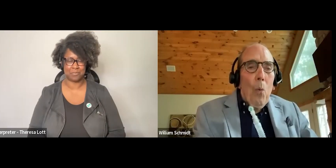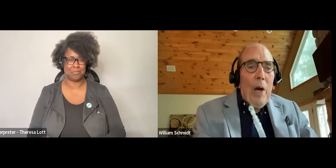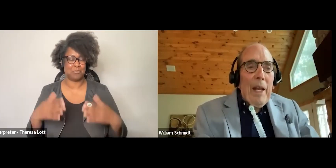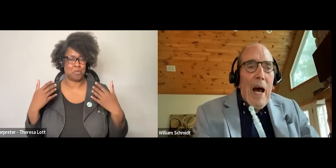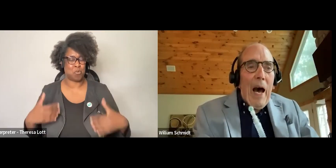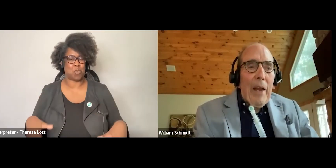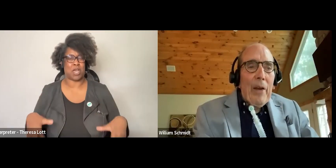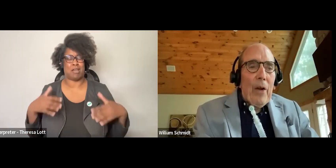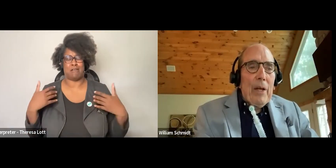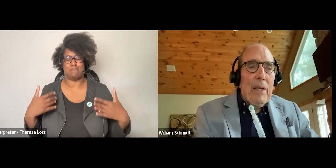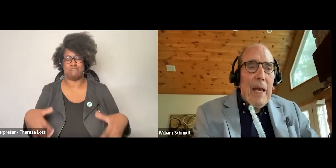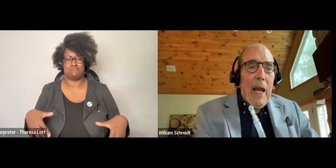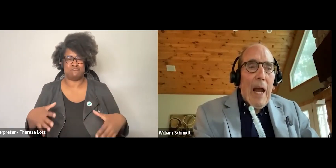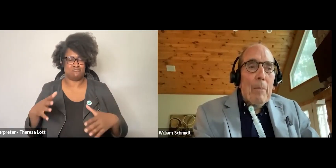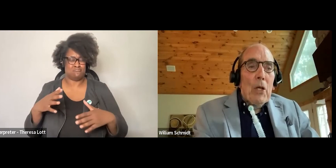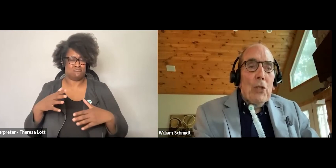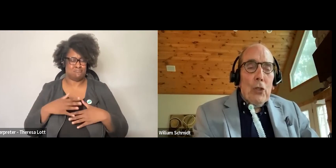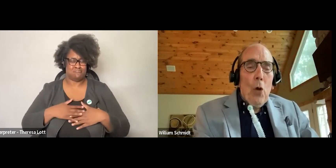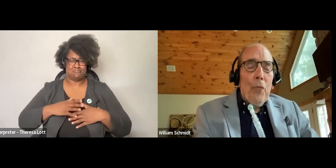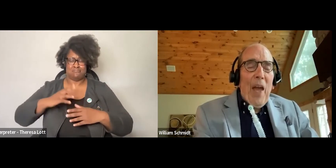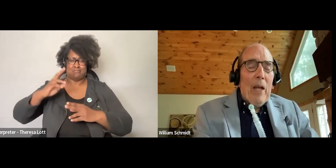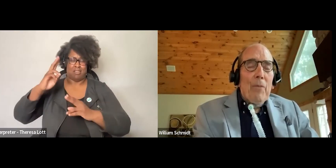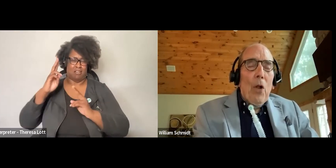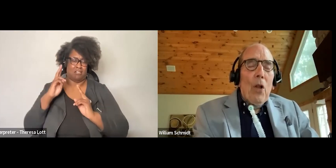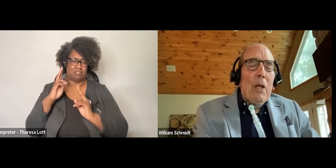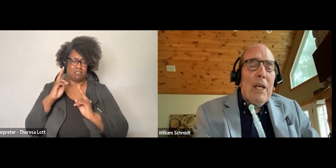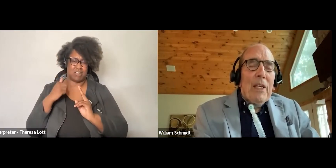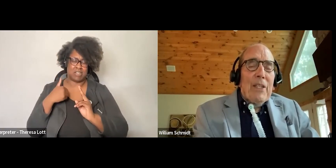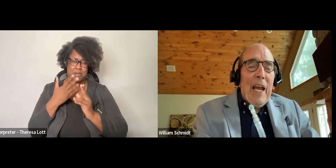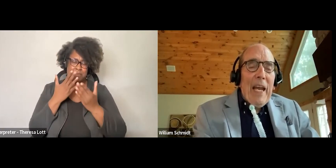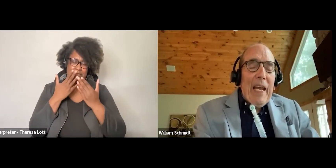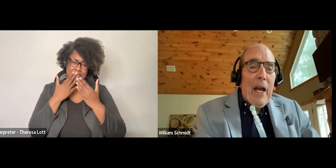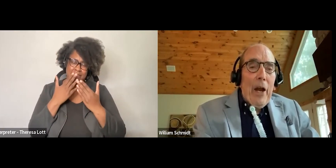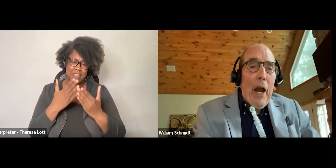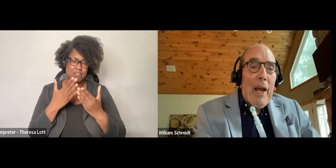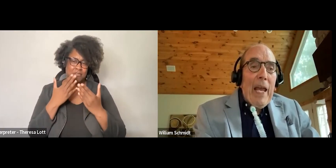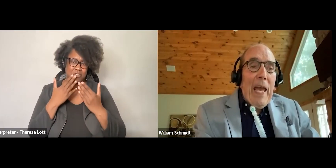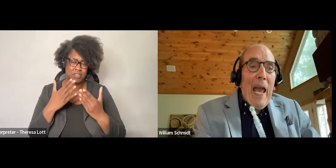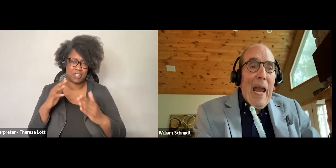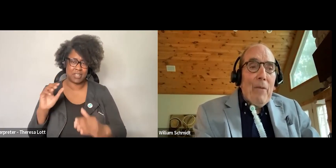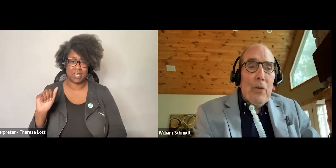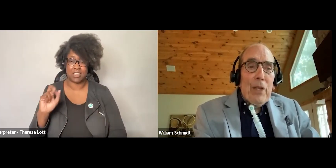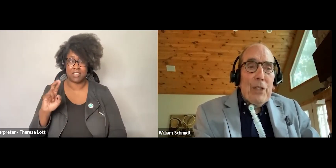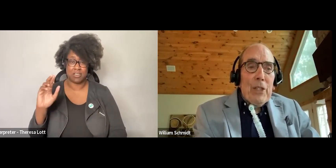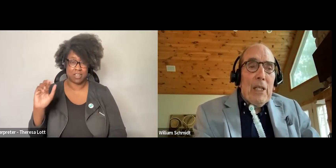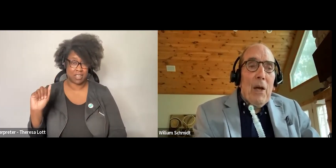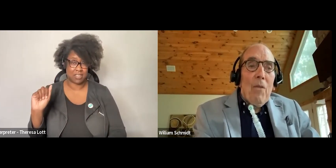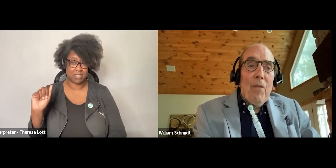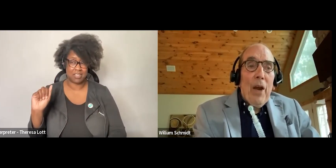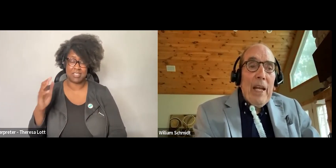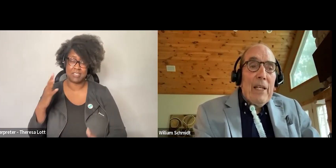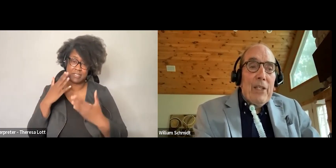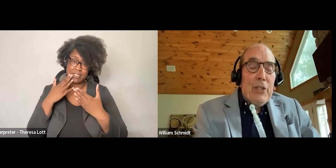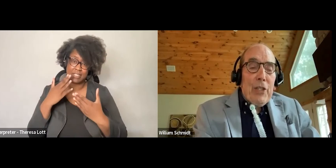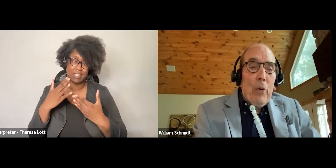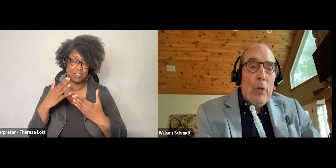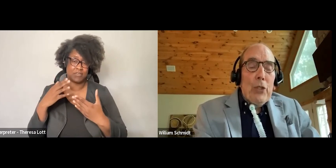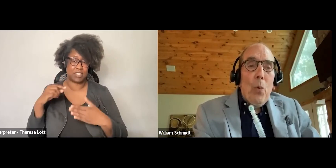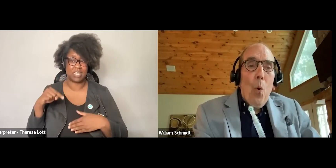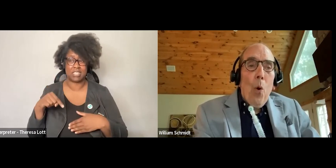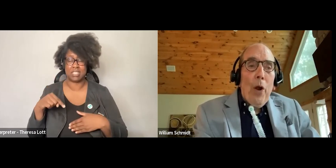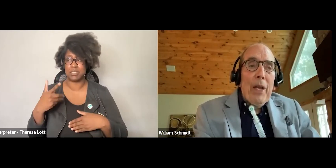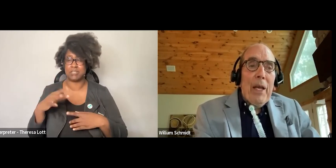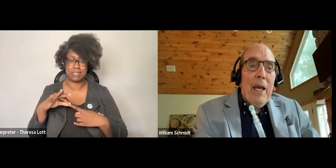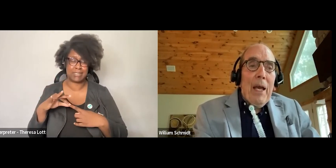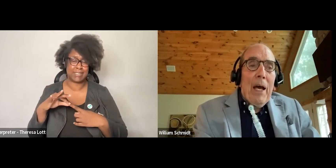Wow, what an honor. And I am so thankful to AERA for this very